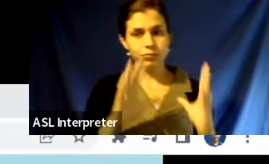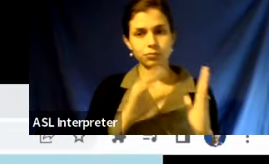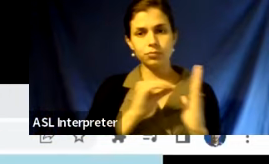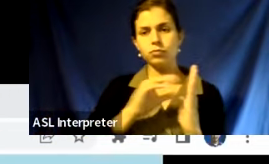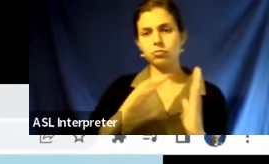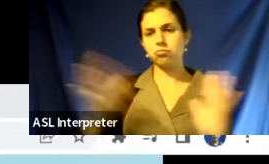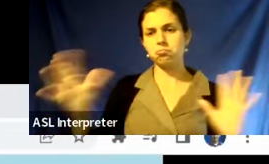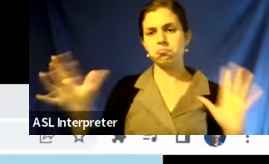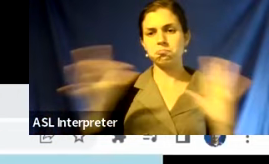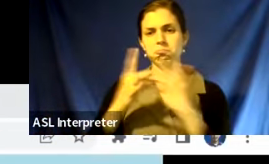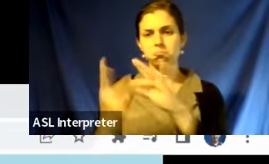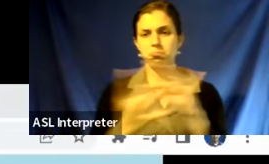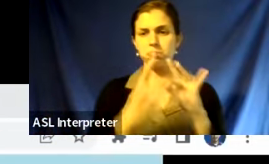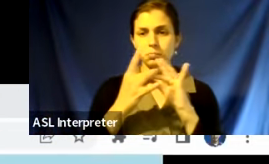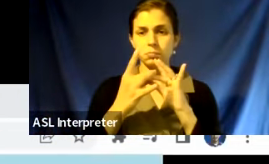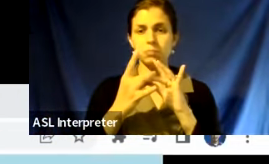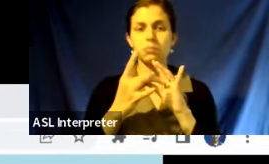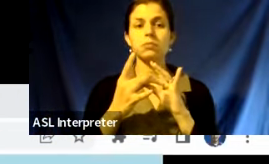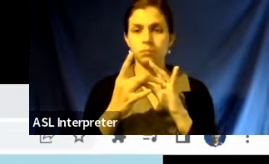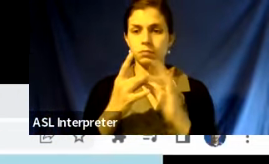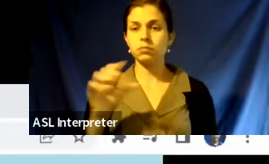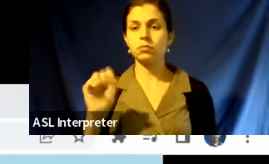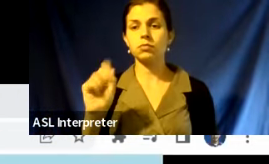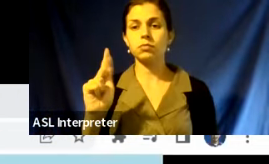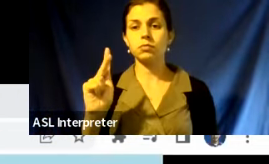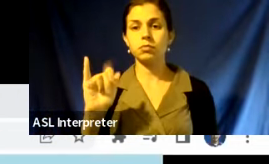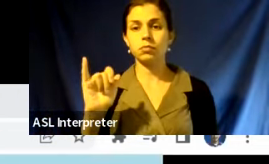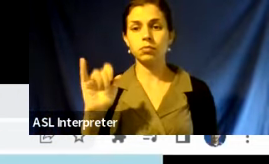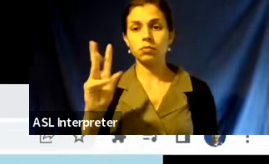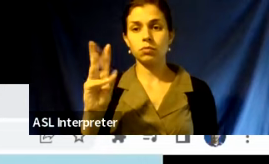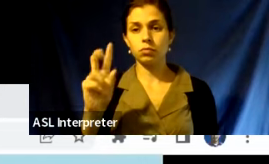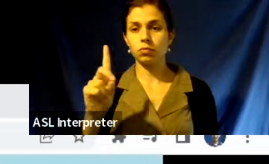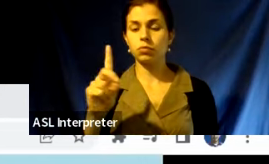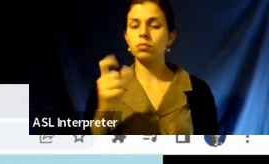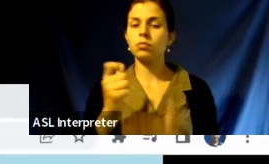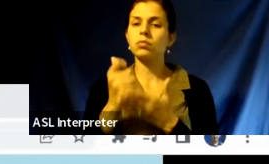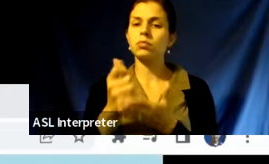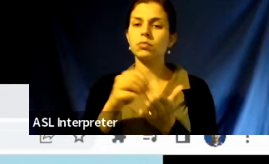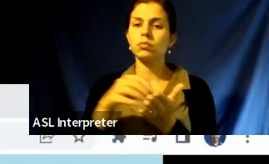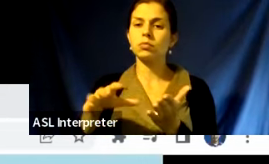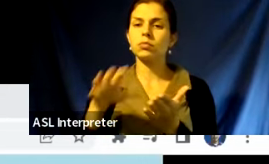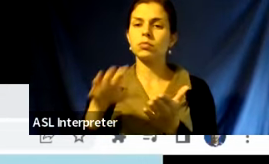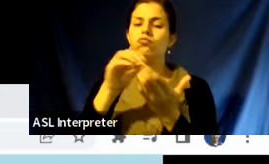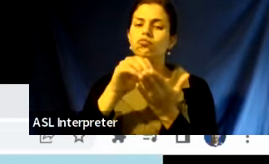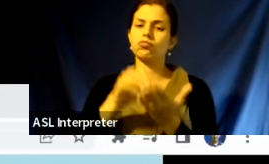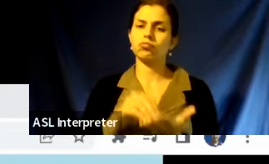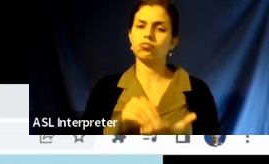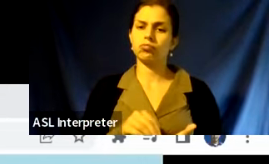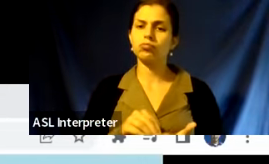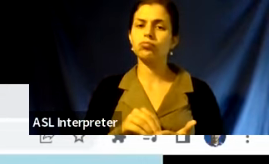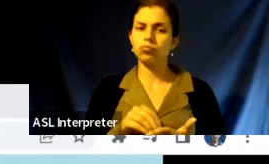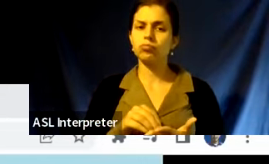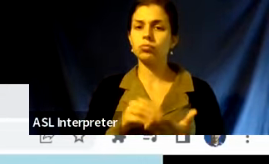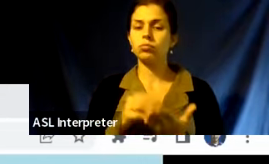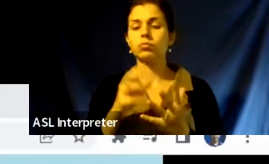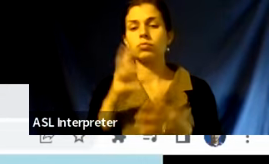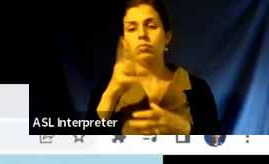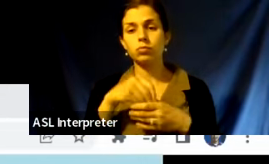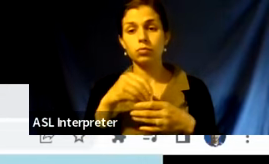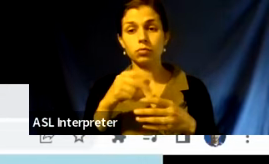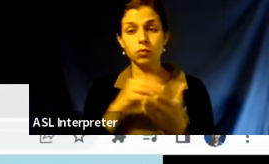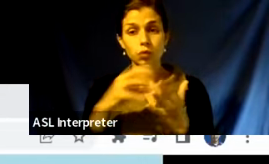Skyward is the district's main source of student record and includes things like family contact information, student health, as